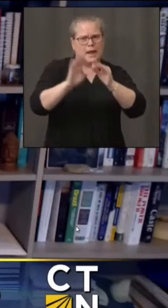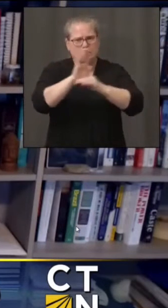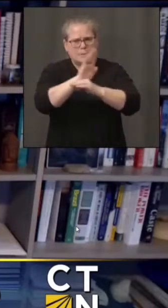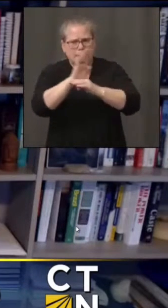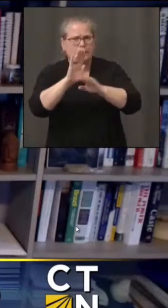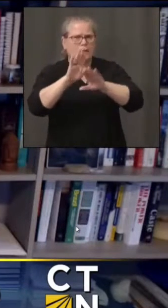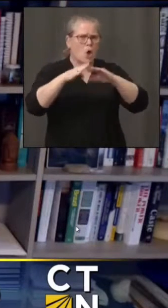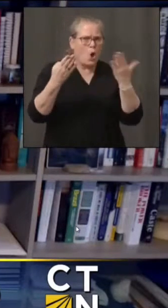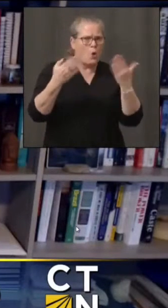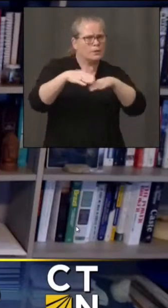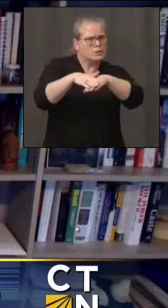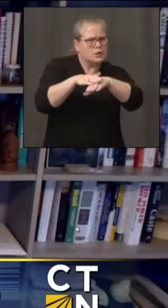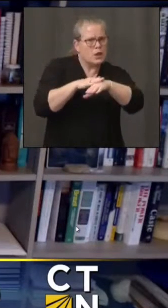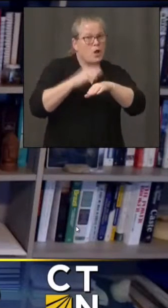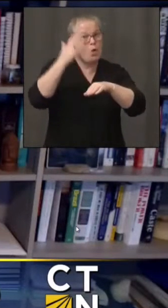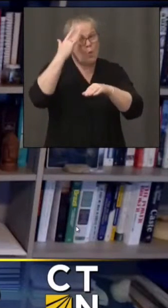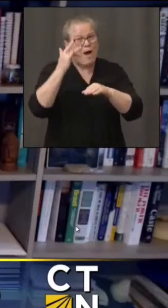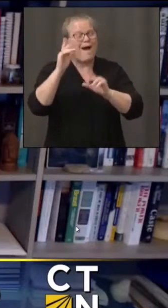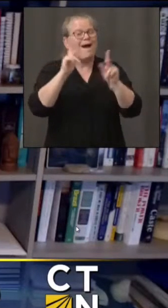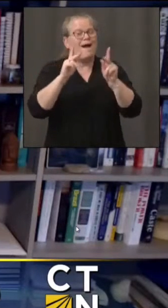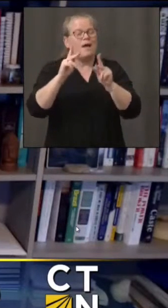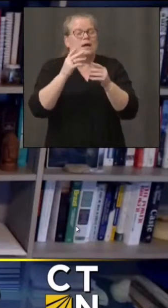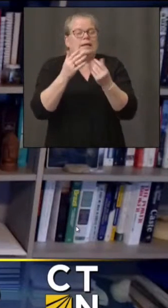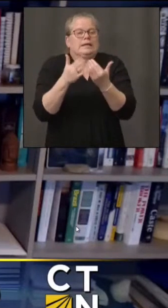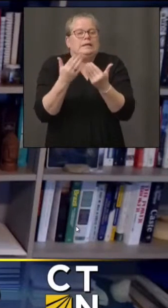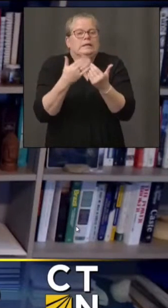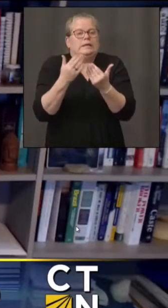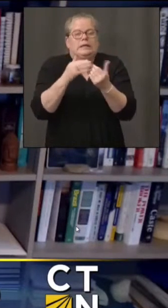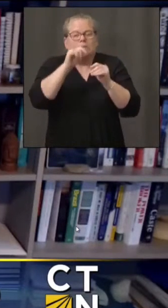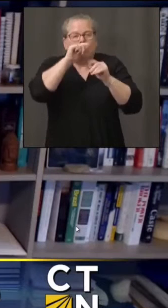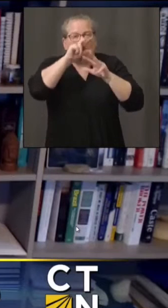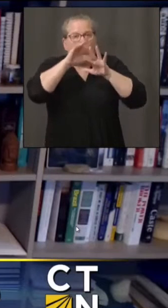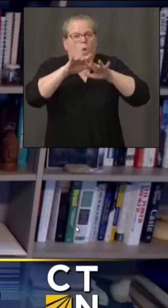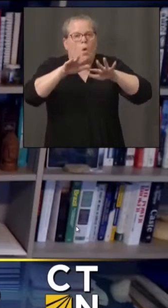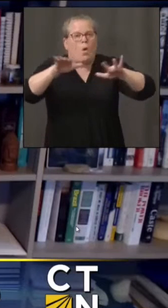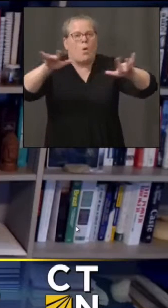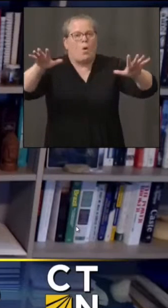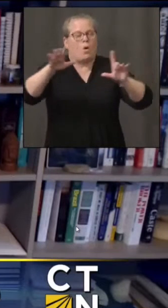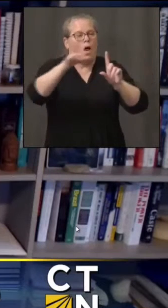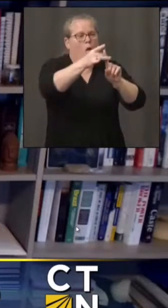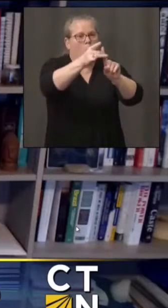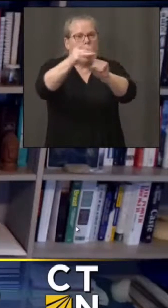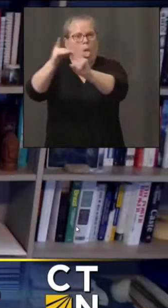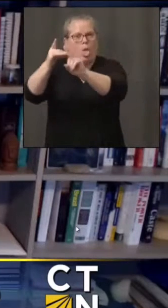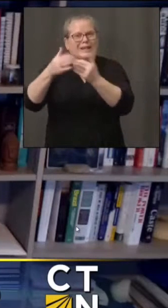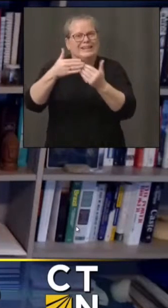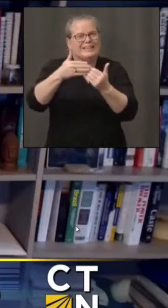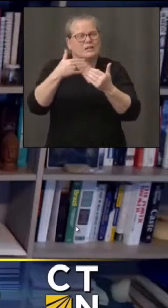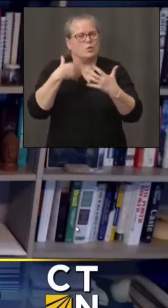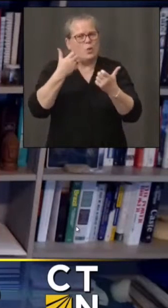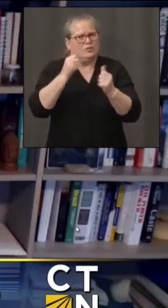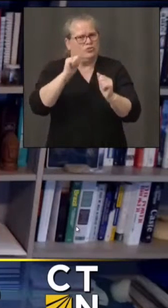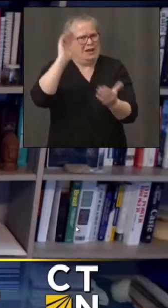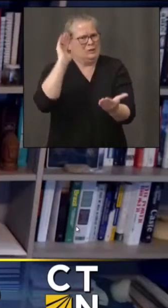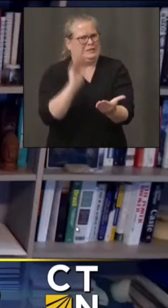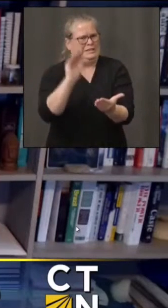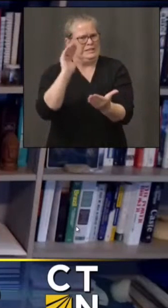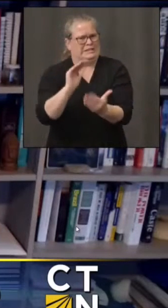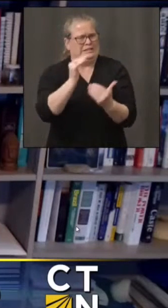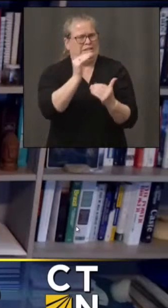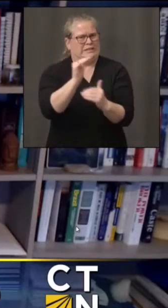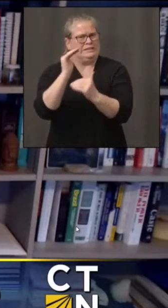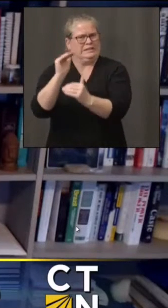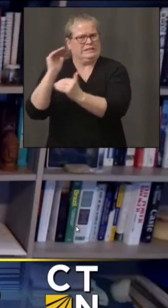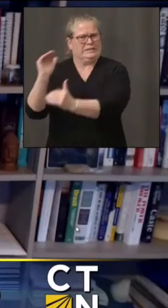and that protected us throughout, the summer. What we've seen is an increase, and this is very nice work done by Forrest